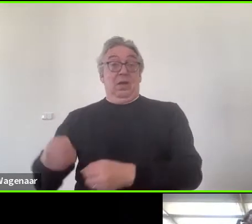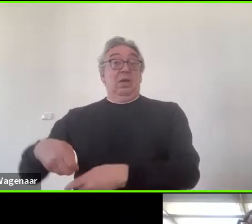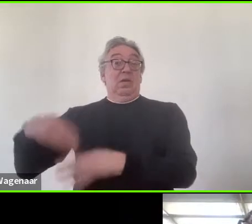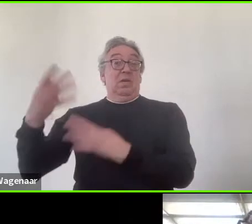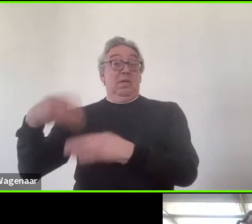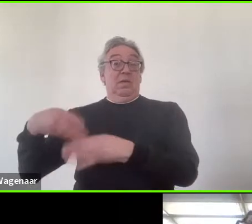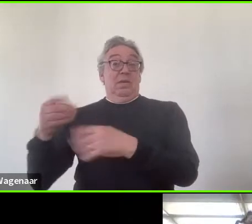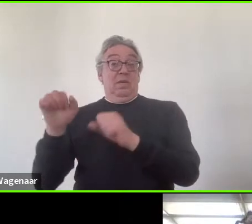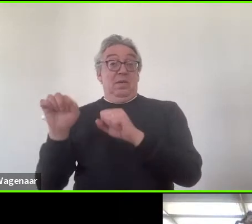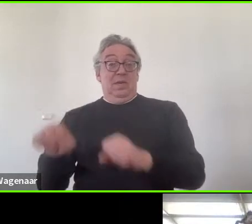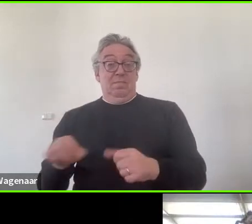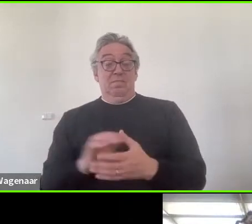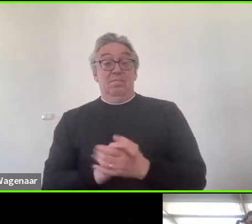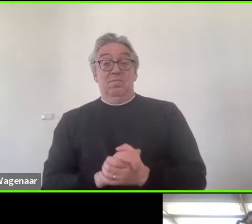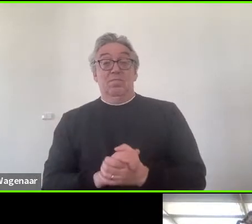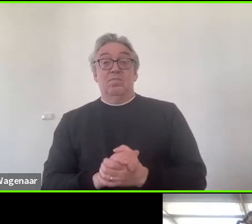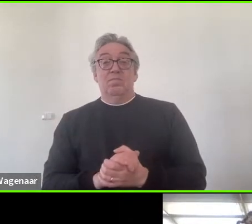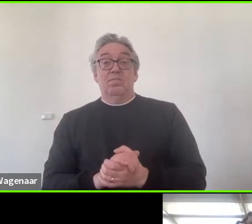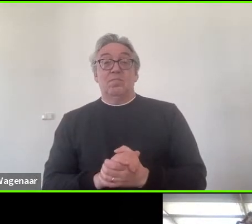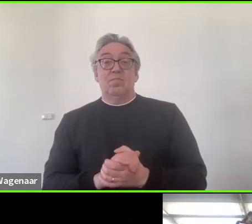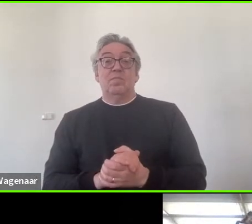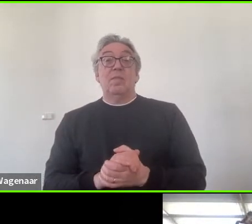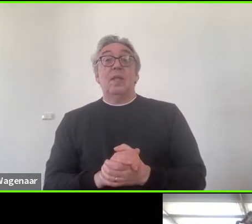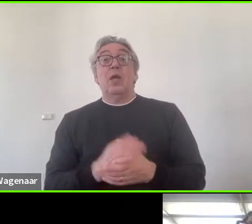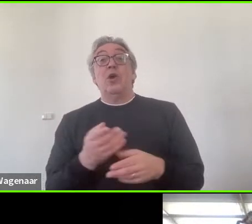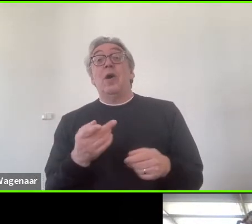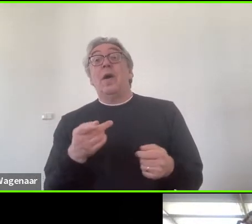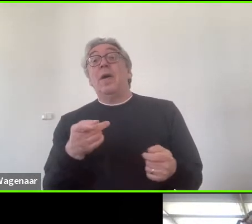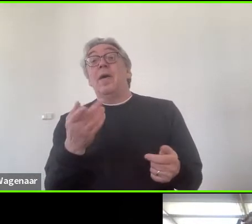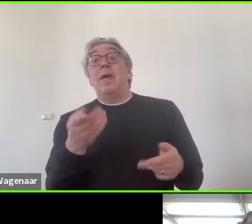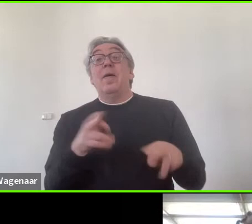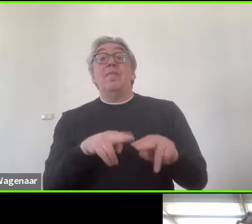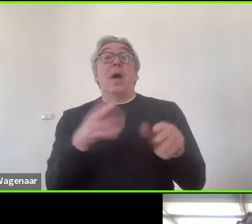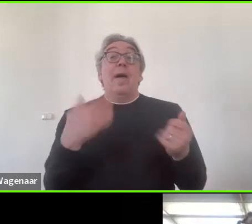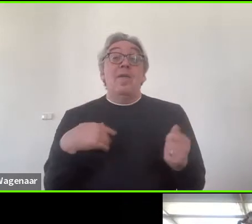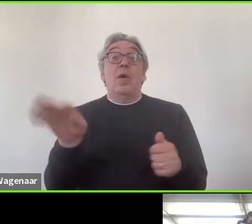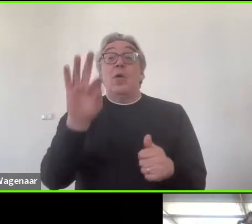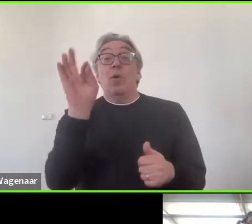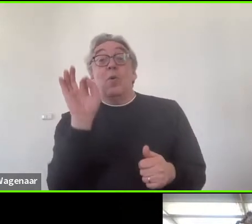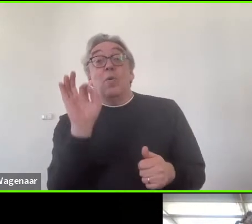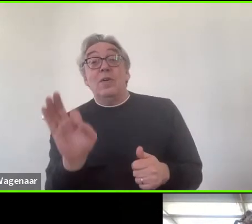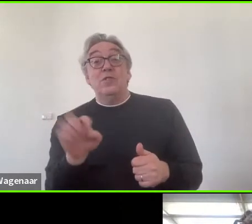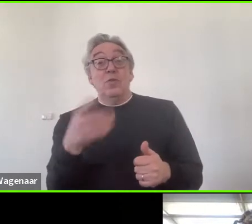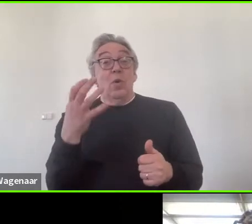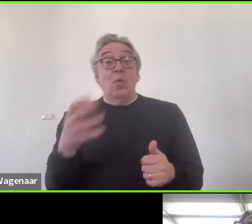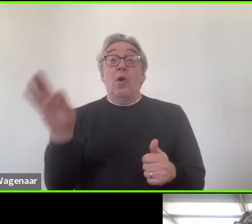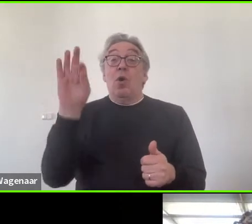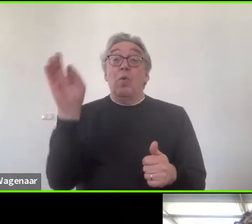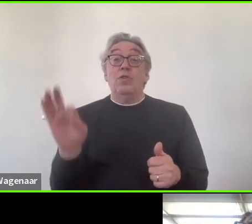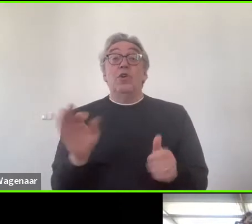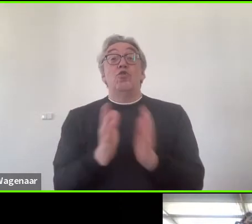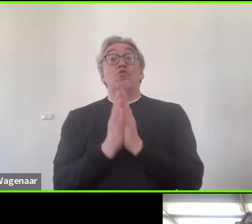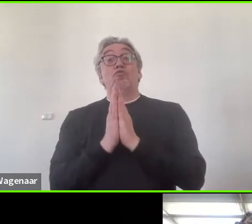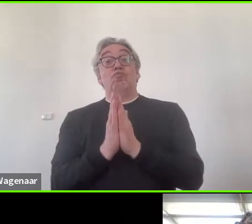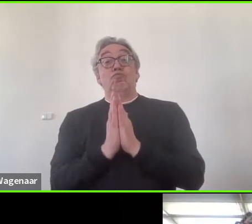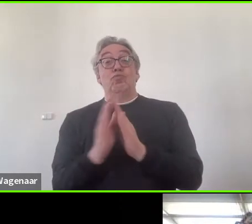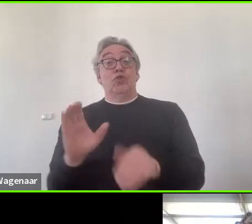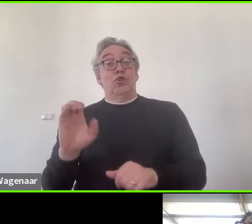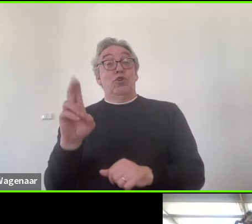scheduled for this side event. However, if you do have questions for the panelists, please write them in the chat